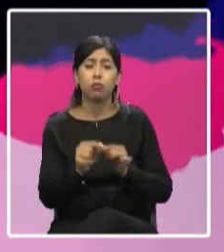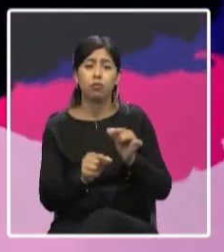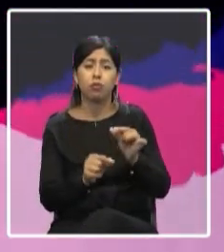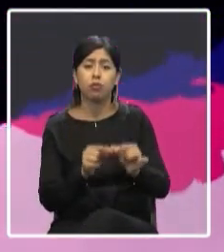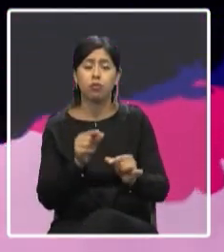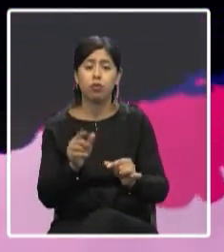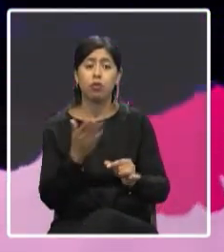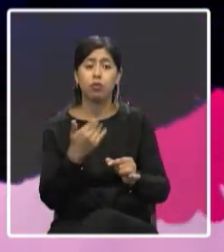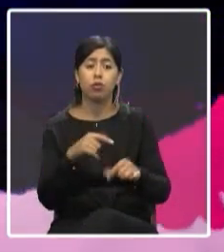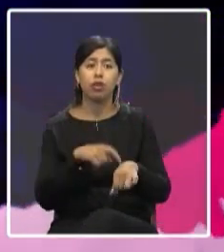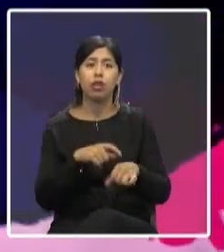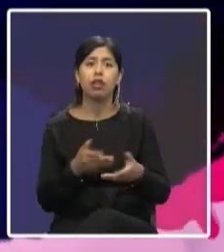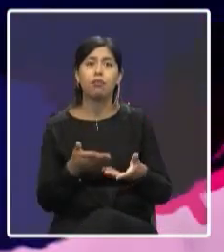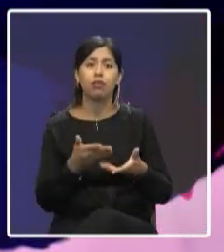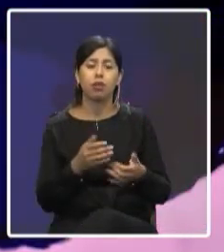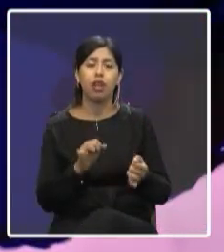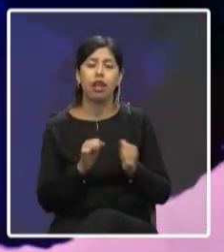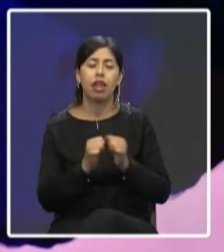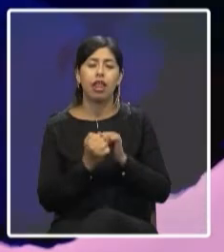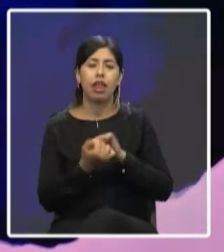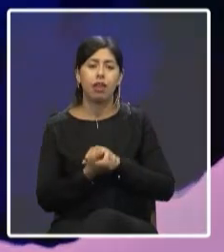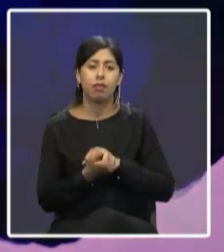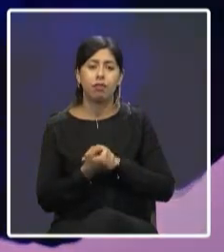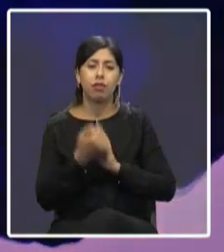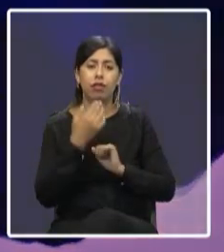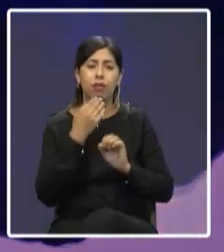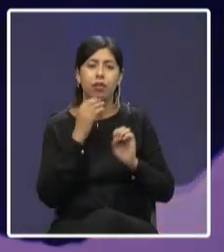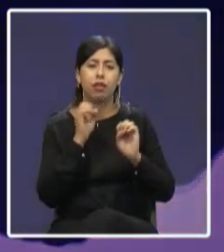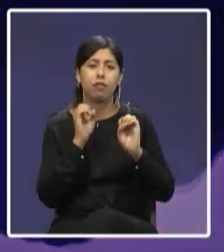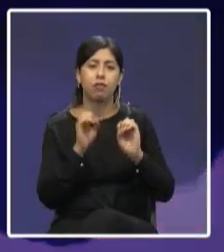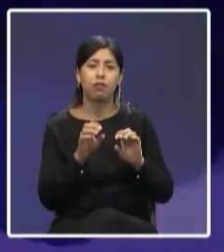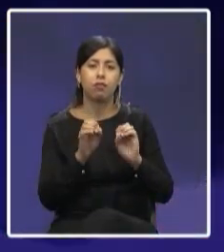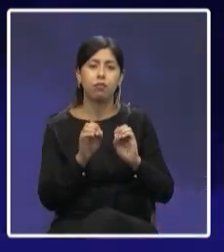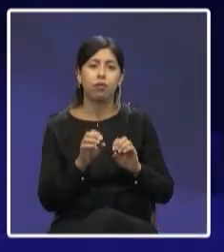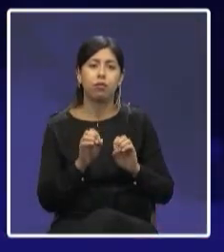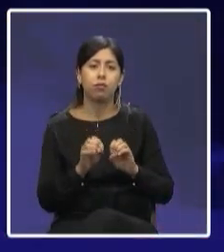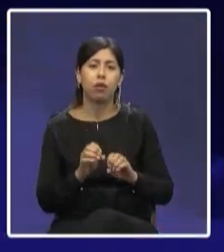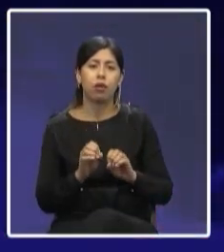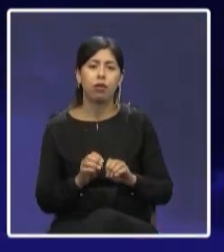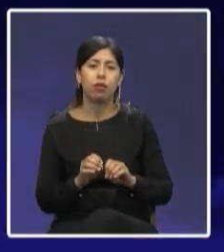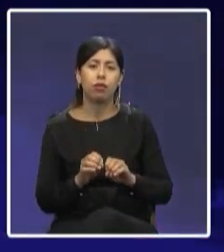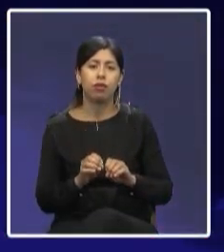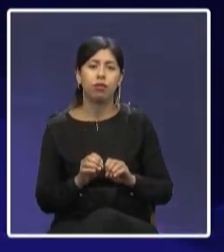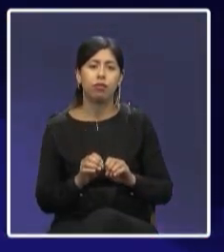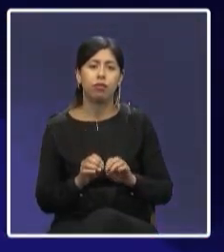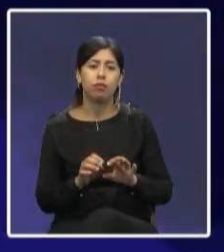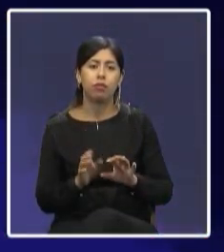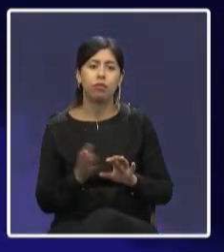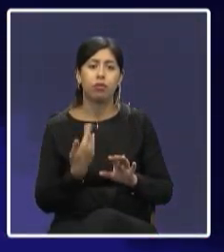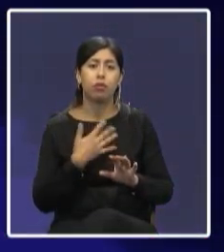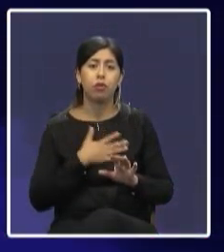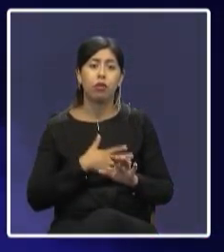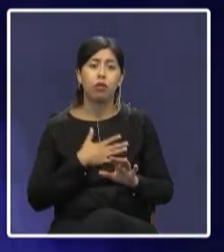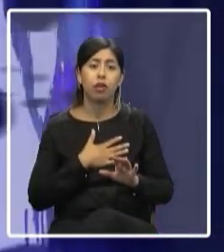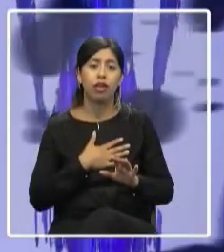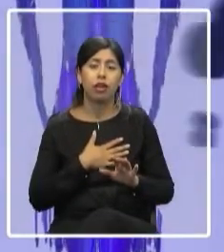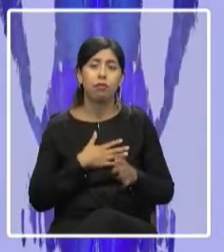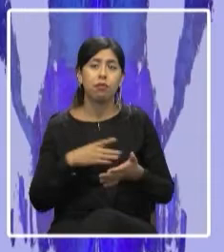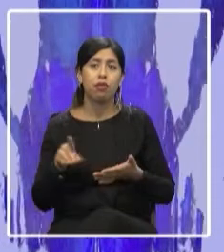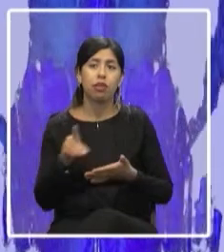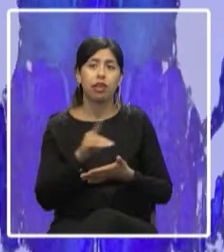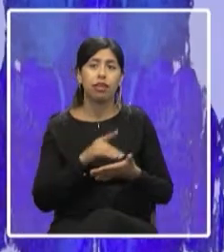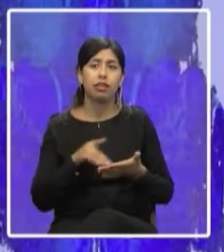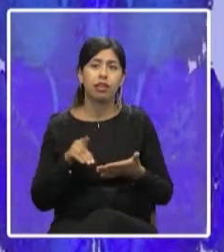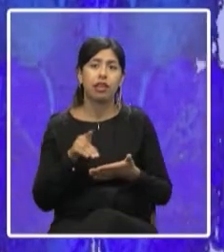in the directions that we want to go. How do we shape them? Well, in part, it depends upon investment. If you